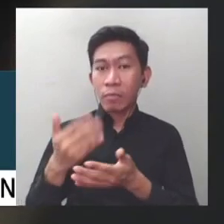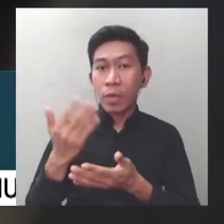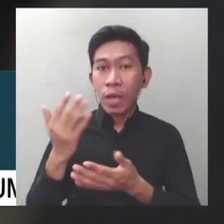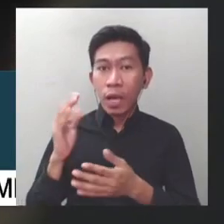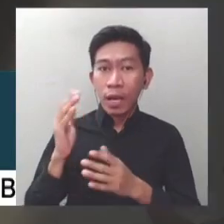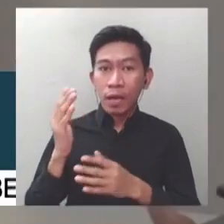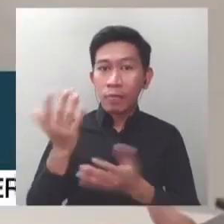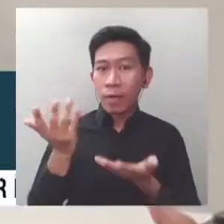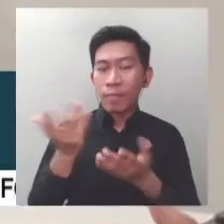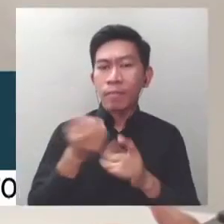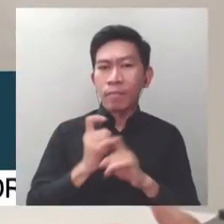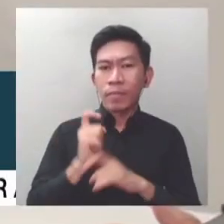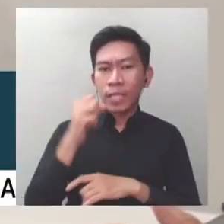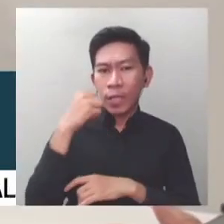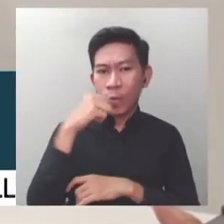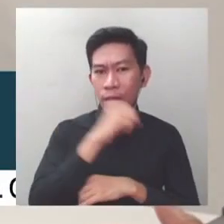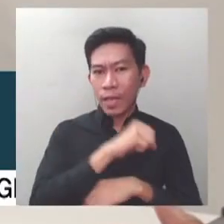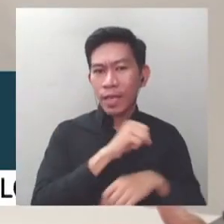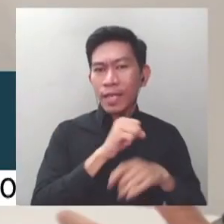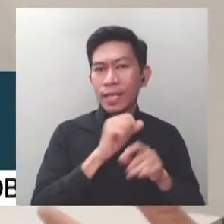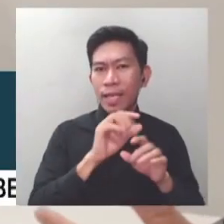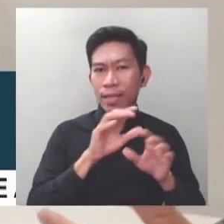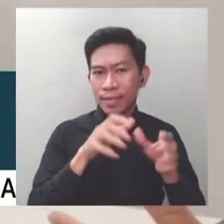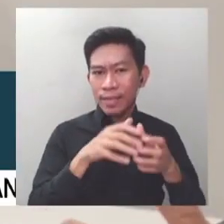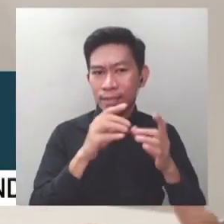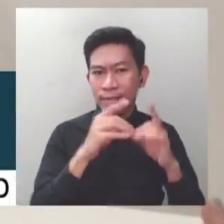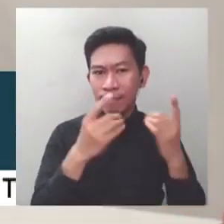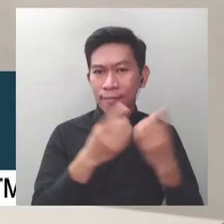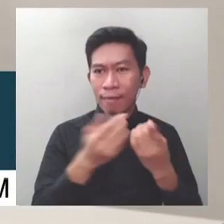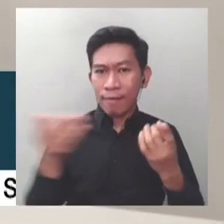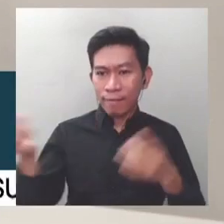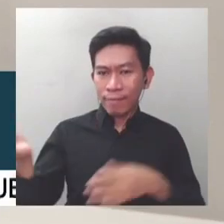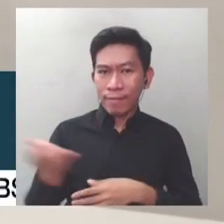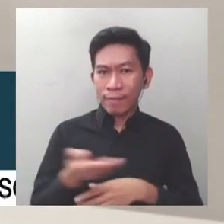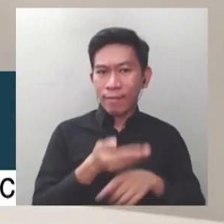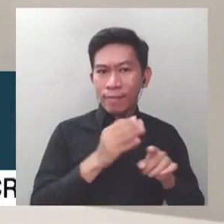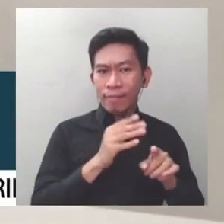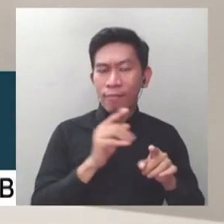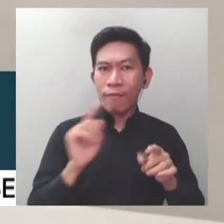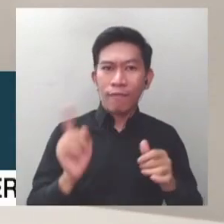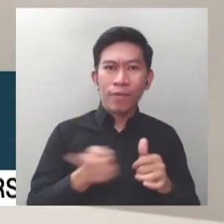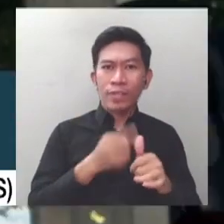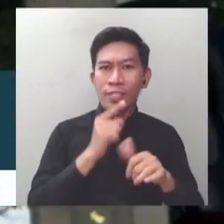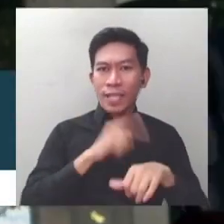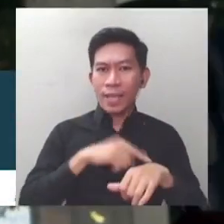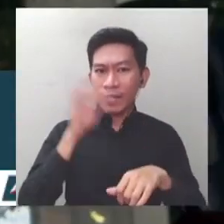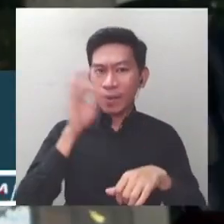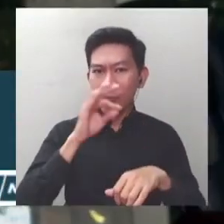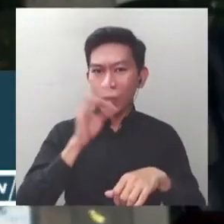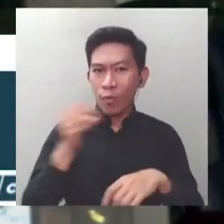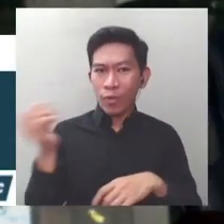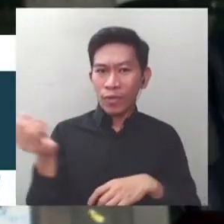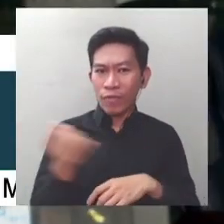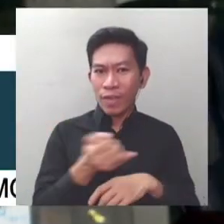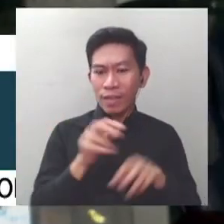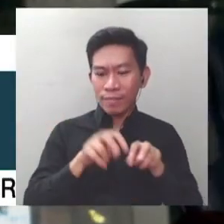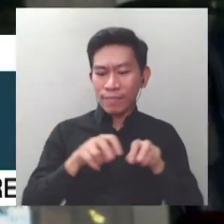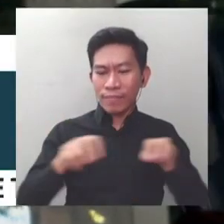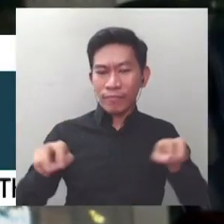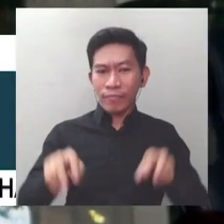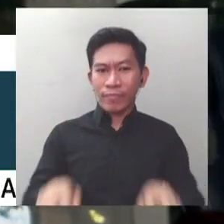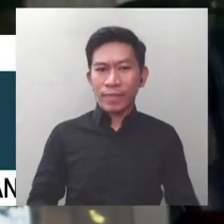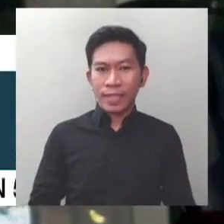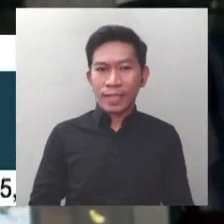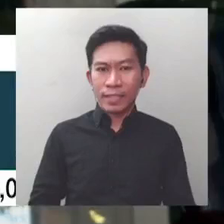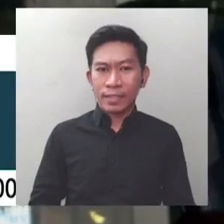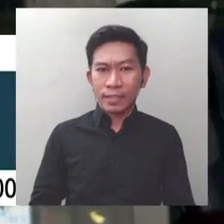invited to the office of Taiwan President Tsai Ing-wen, a first for a Filipino. Ginagawa ko lang naman yung best ko na yan,